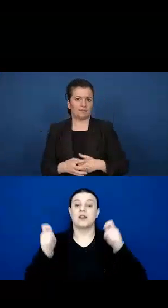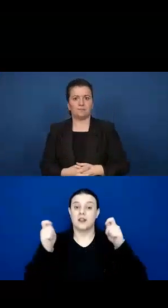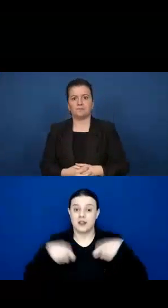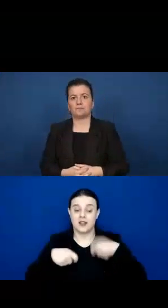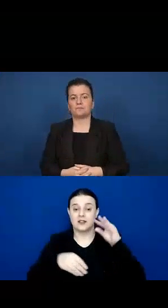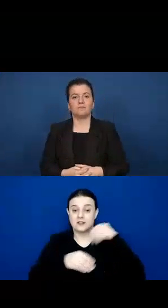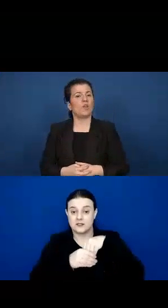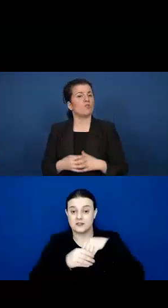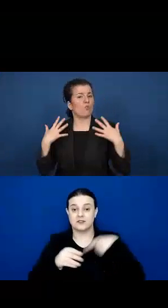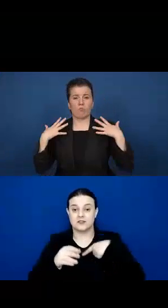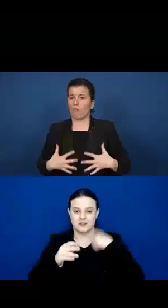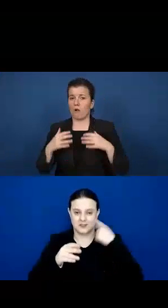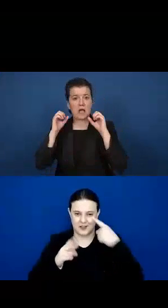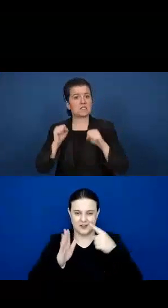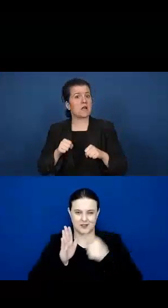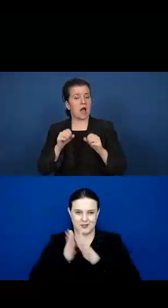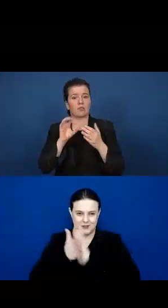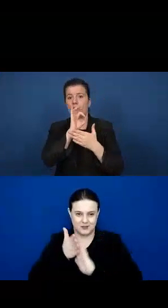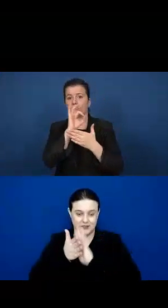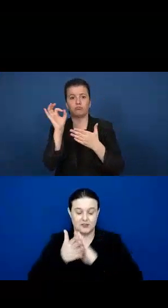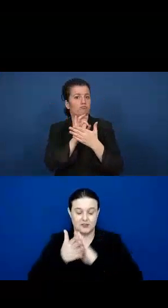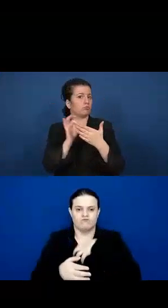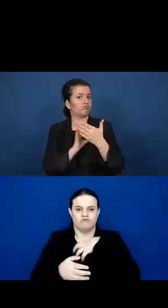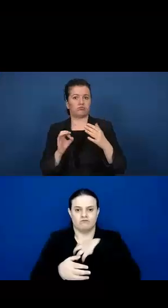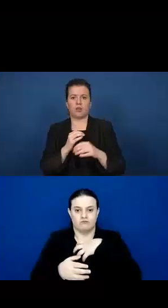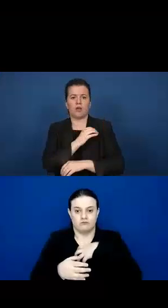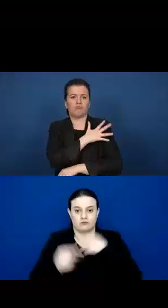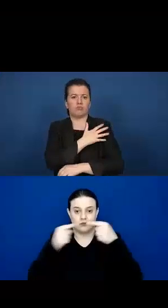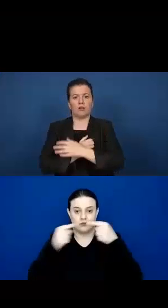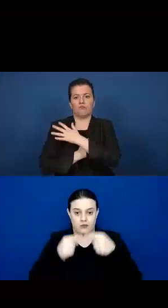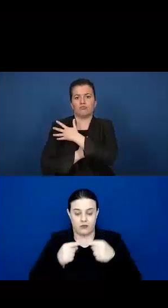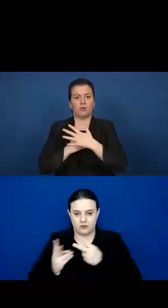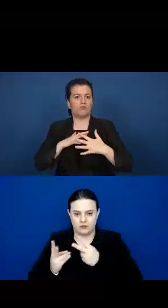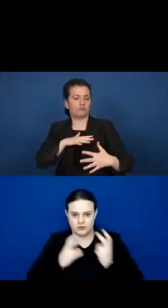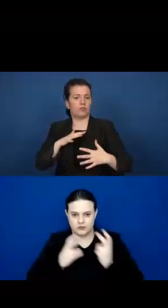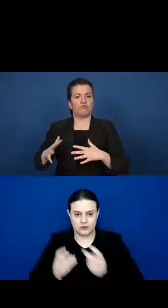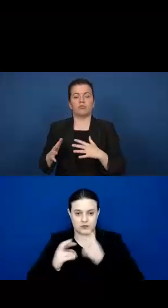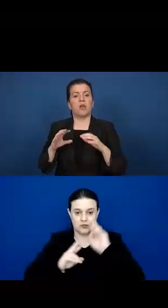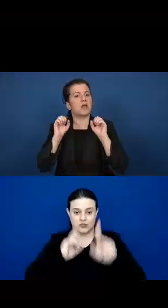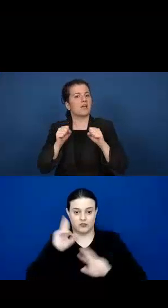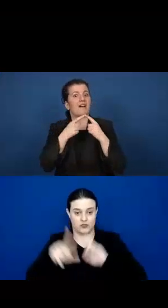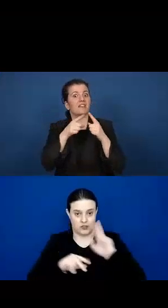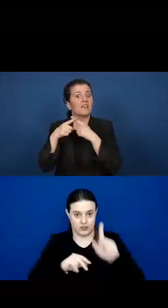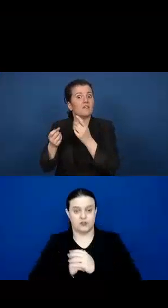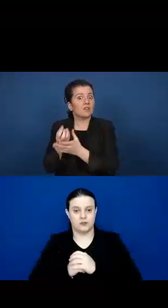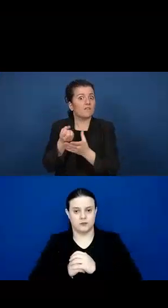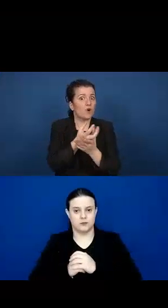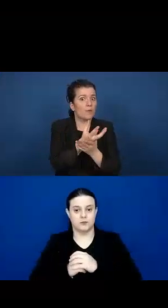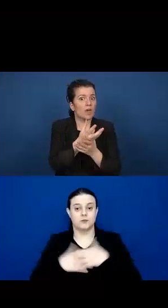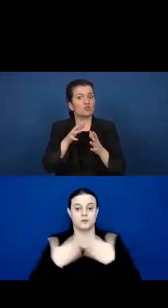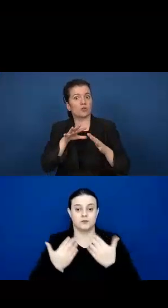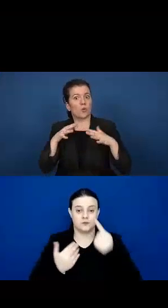display haptograms, although their sensitivity and respective sign perception is different. To the right,